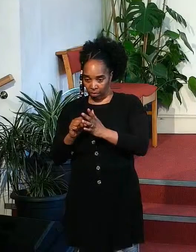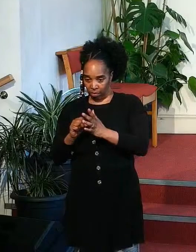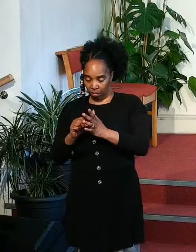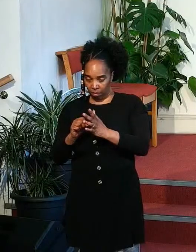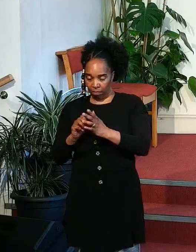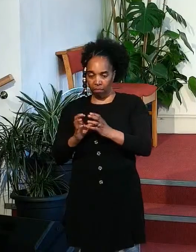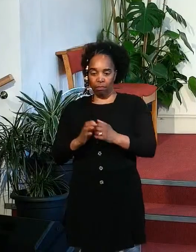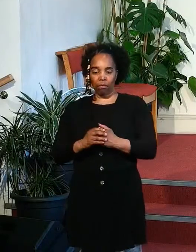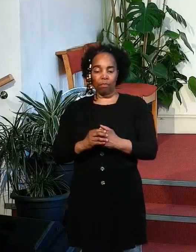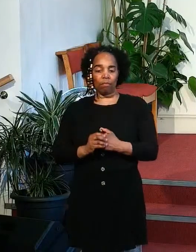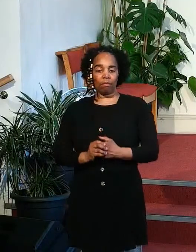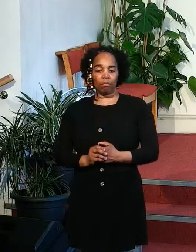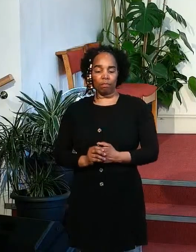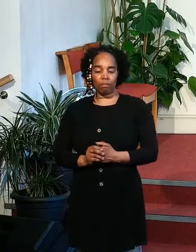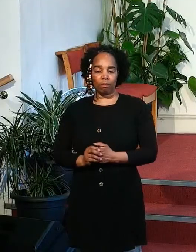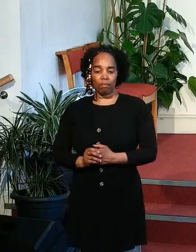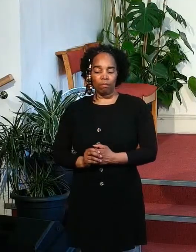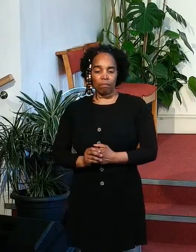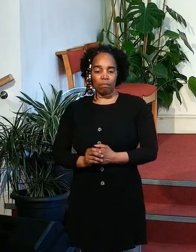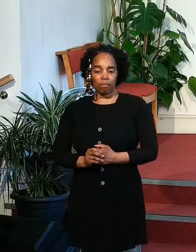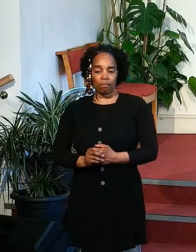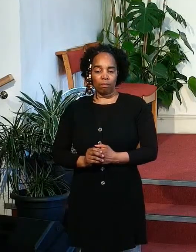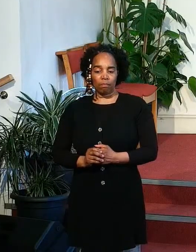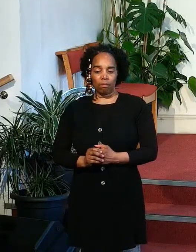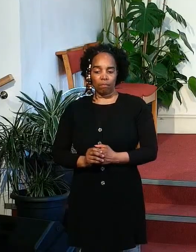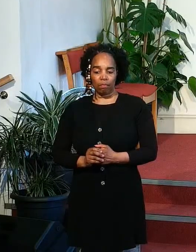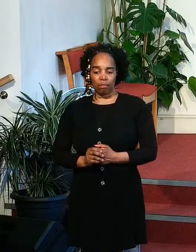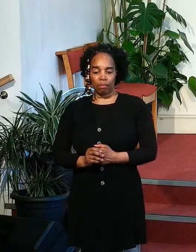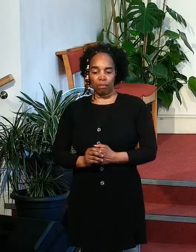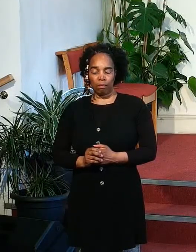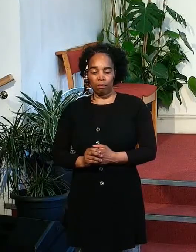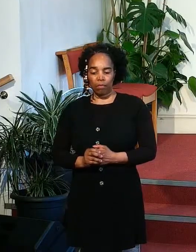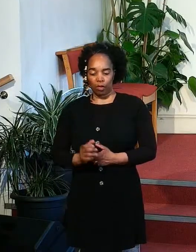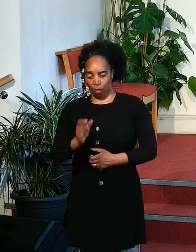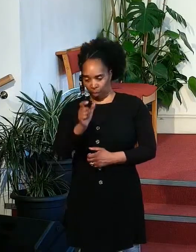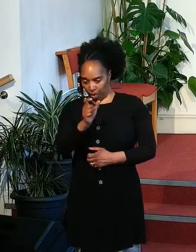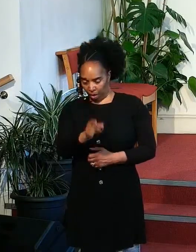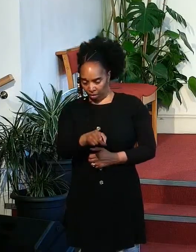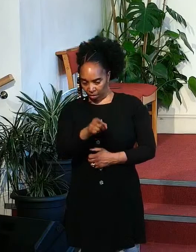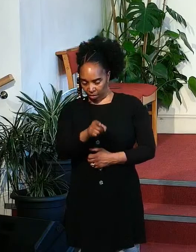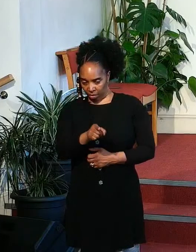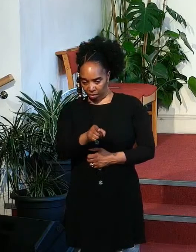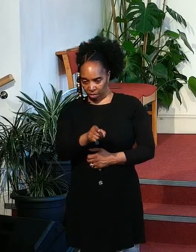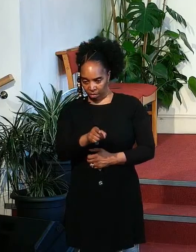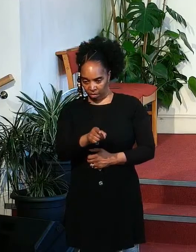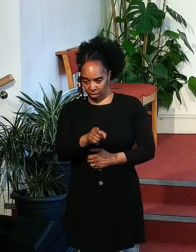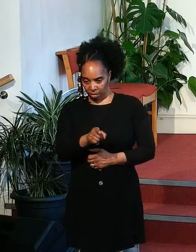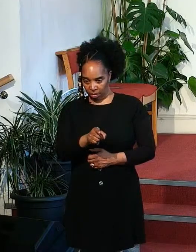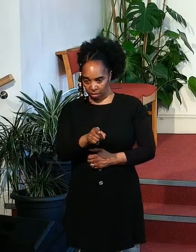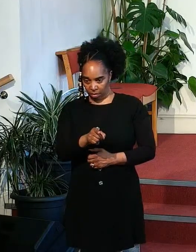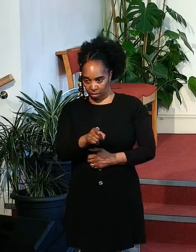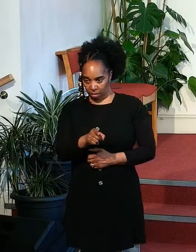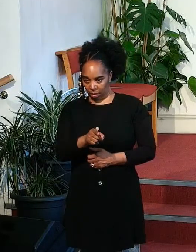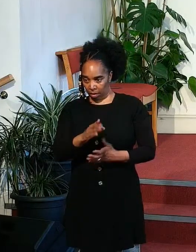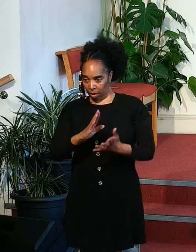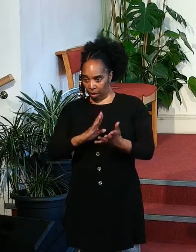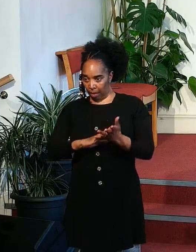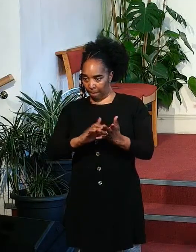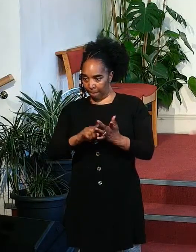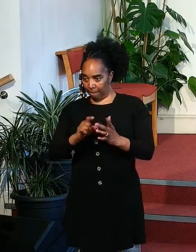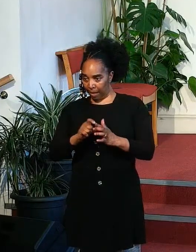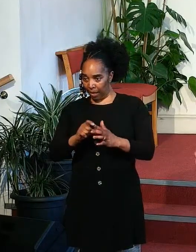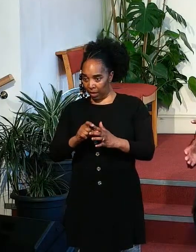may not have heard about it, it's something that's only recognized when is anyone a midwife here?